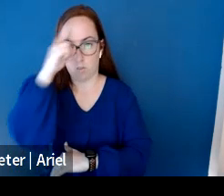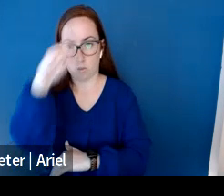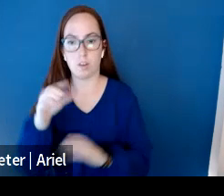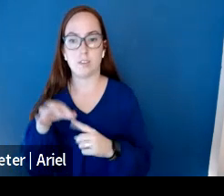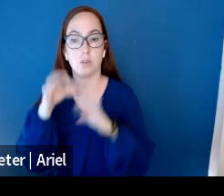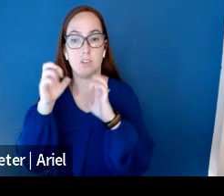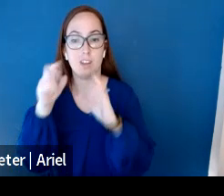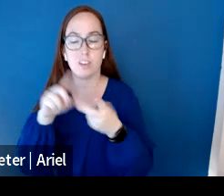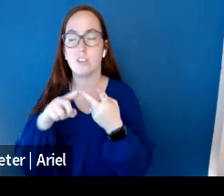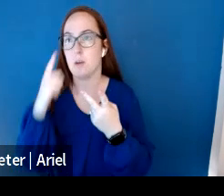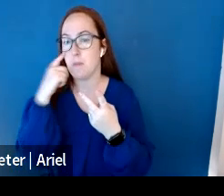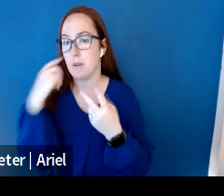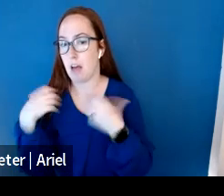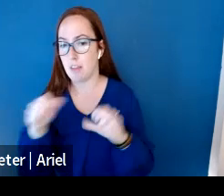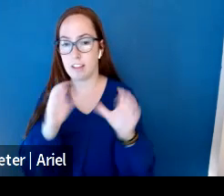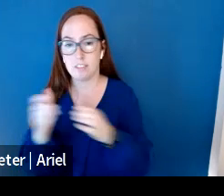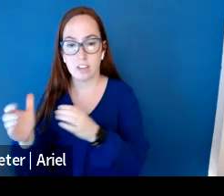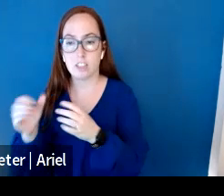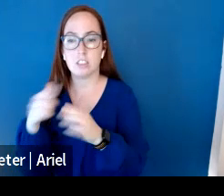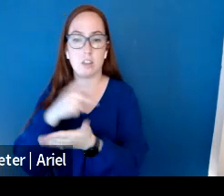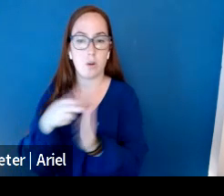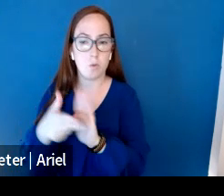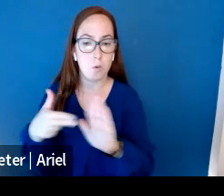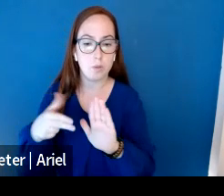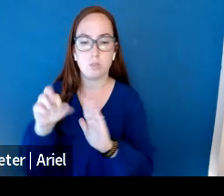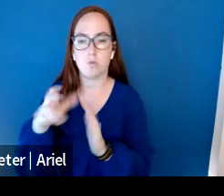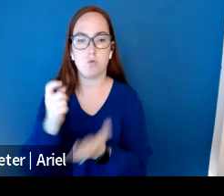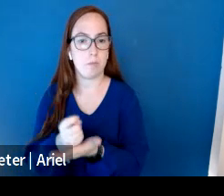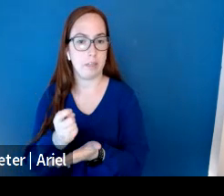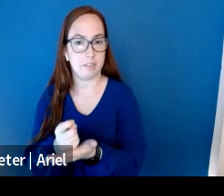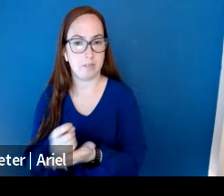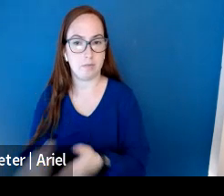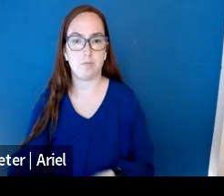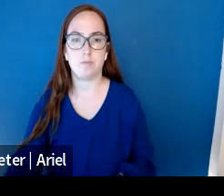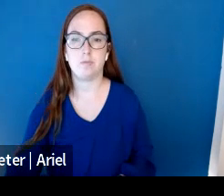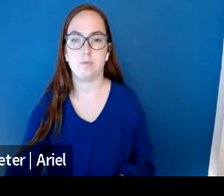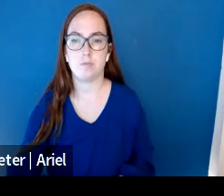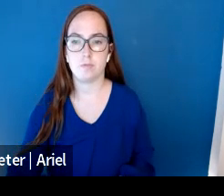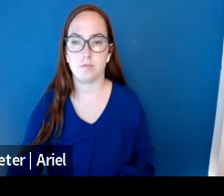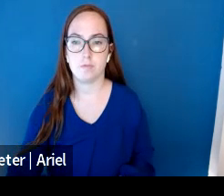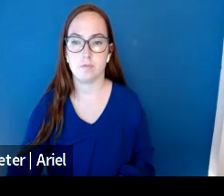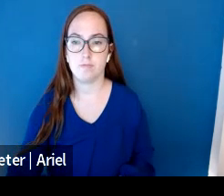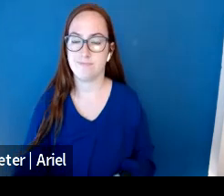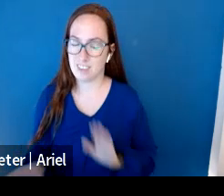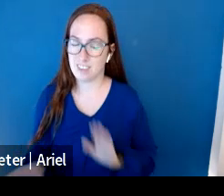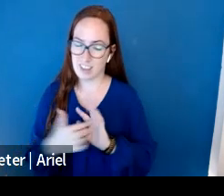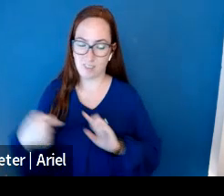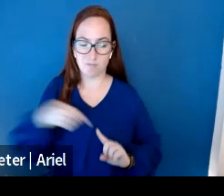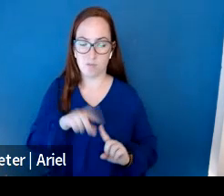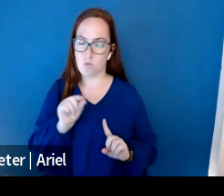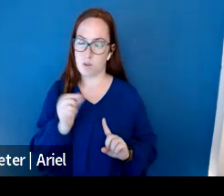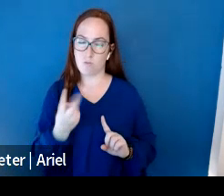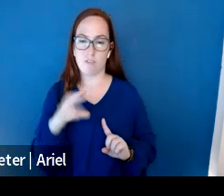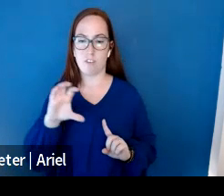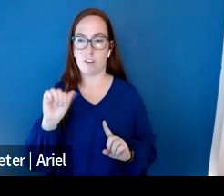classification, diagnosis, or treatment. Now, once again, according to Camphouse in 2012, one of the goals of